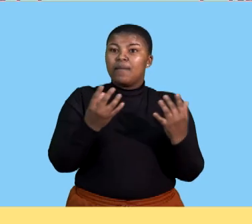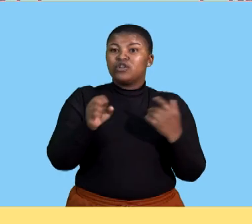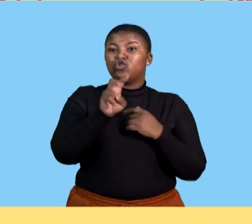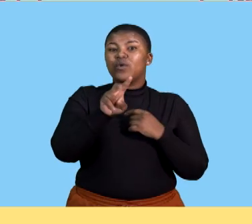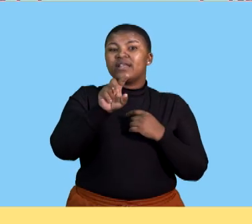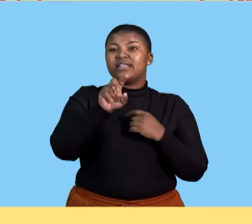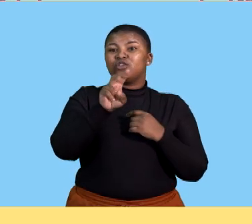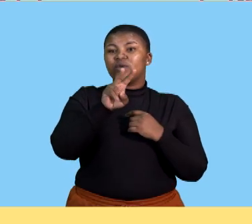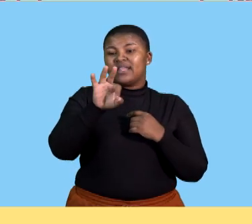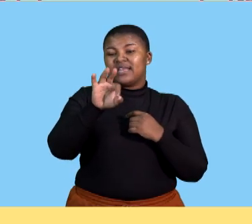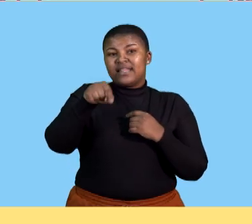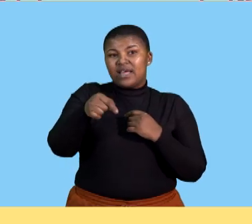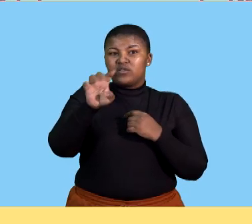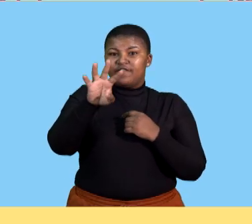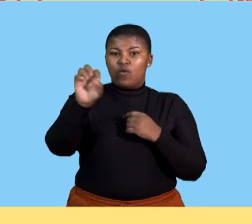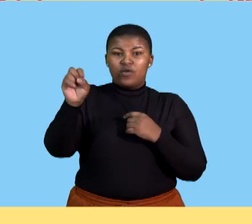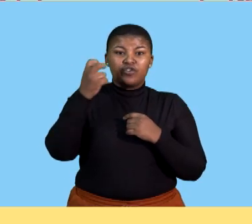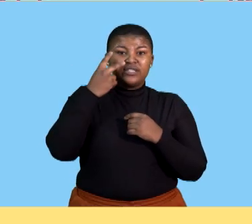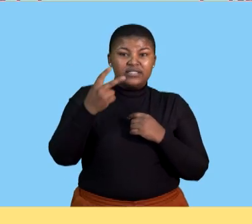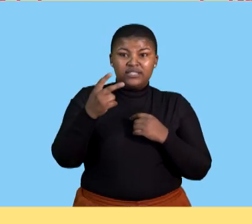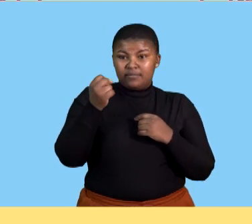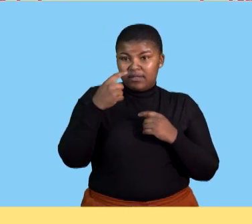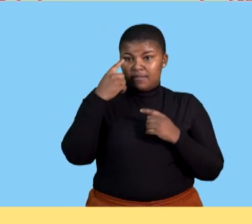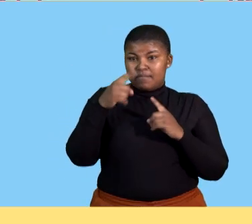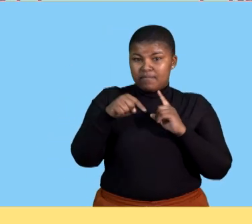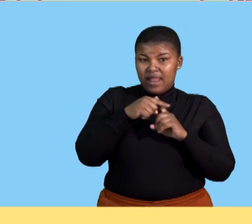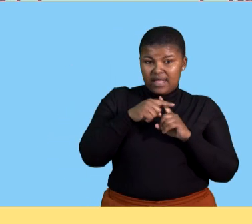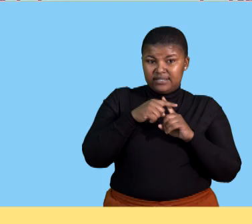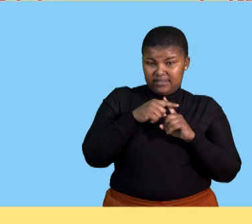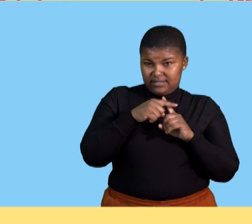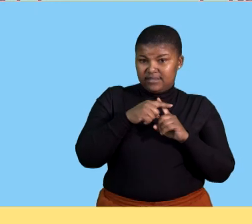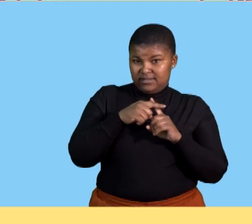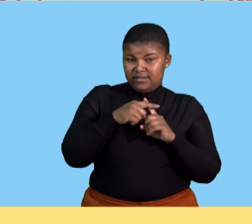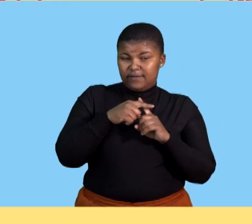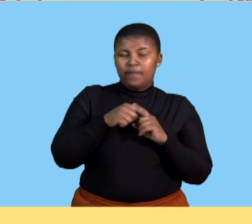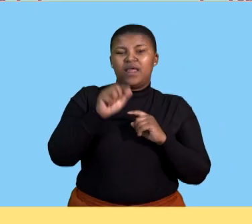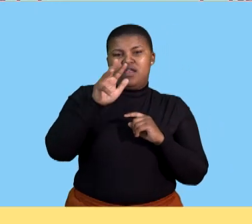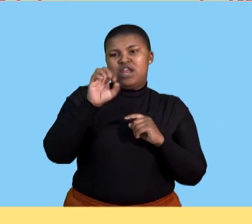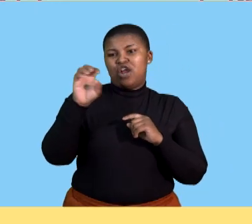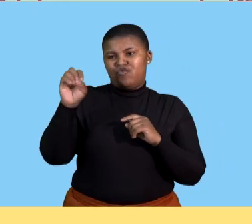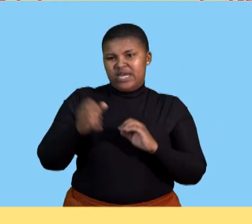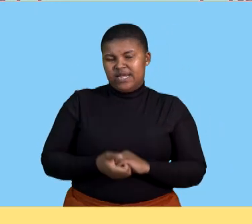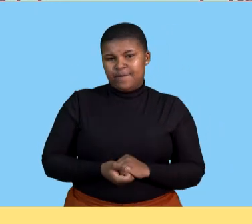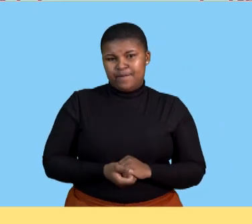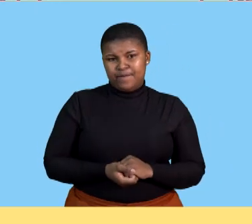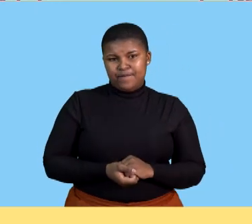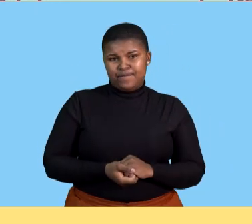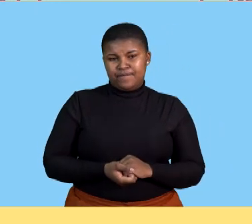23,400. We will come, here I said plus, then I'll say plus